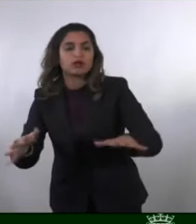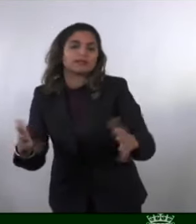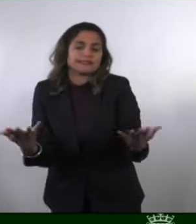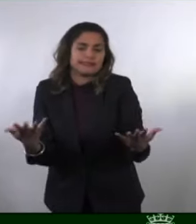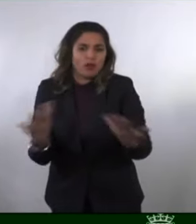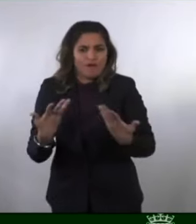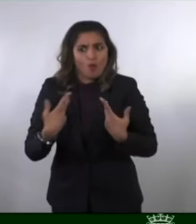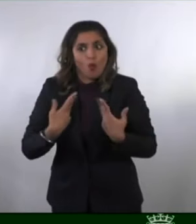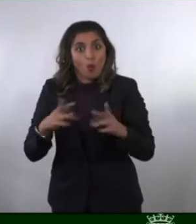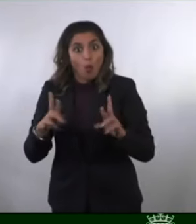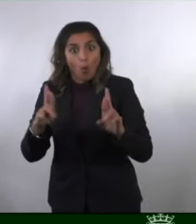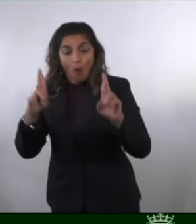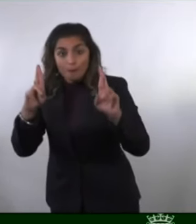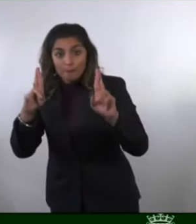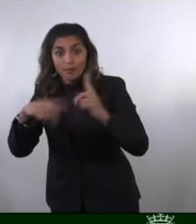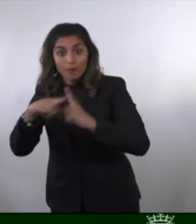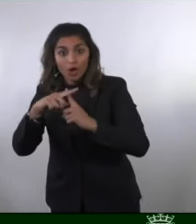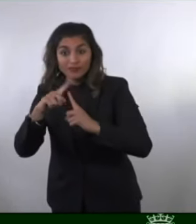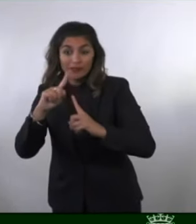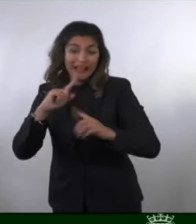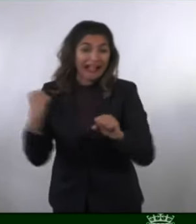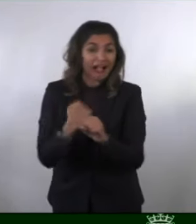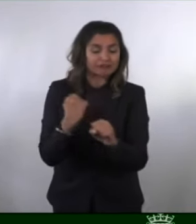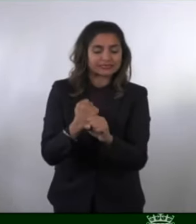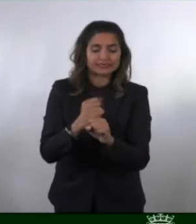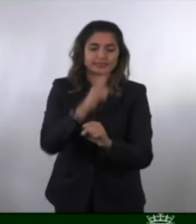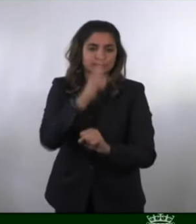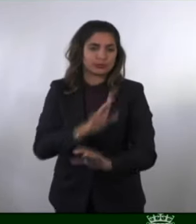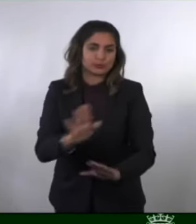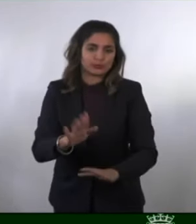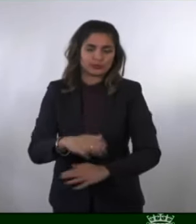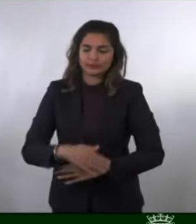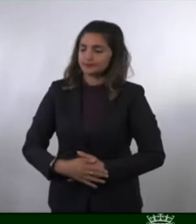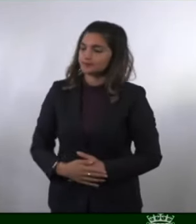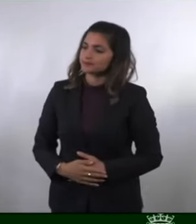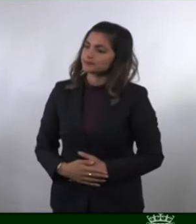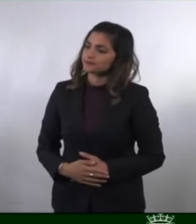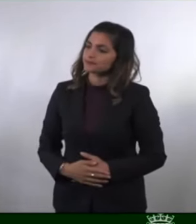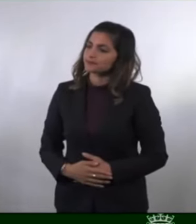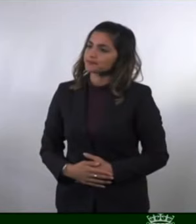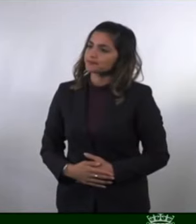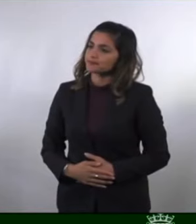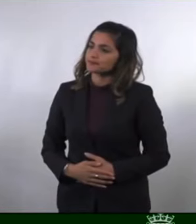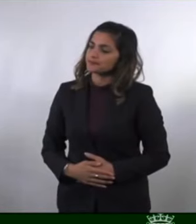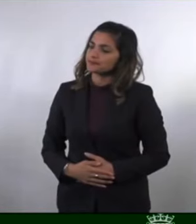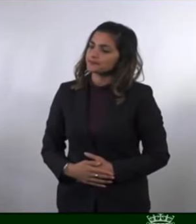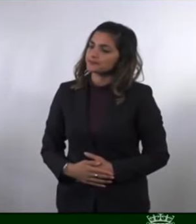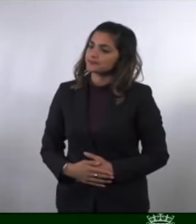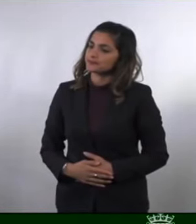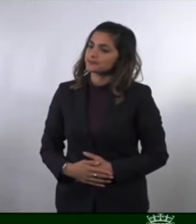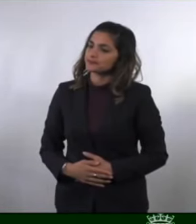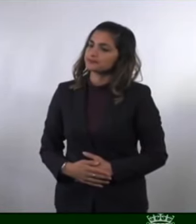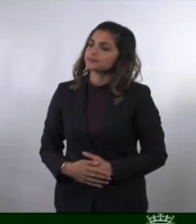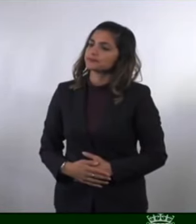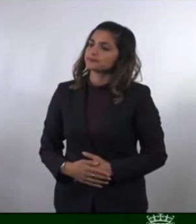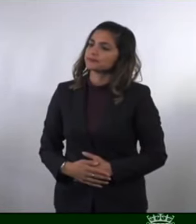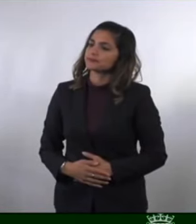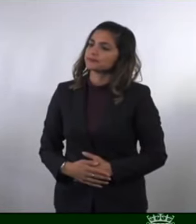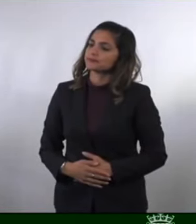be confident at this stage. Now, to Edinburgh, to Christine Jardine.